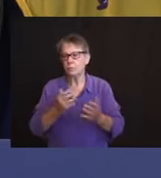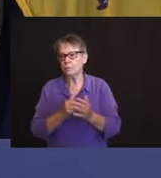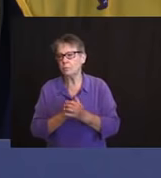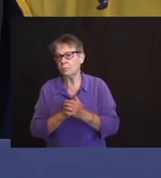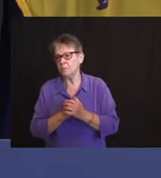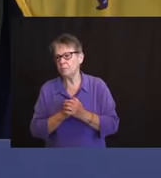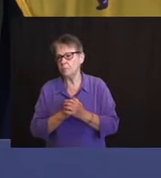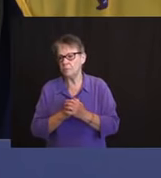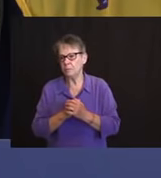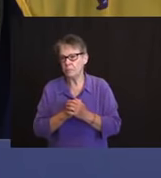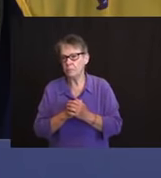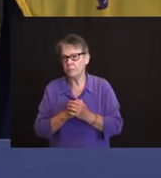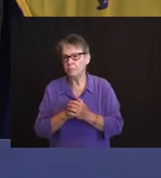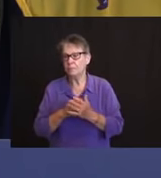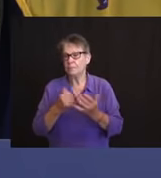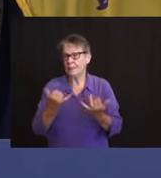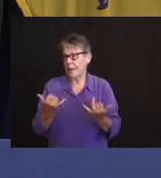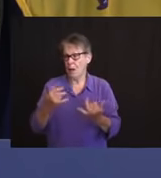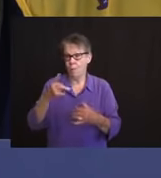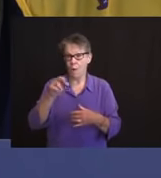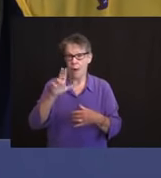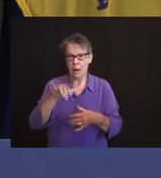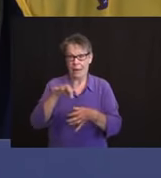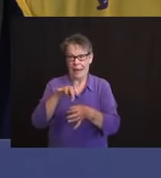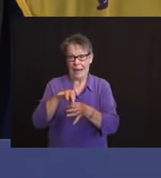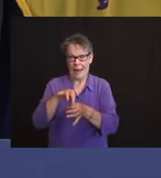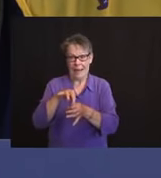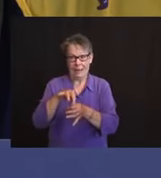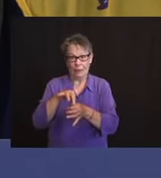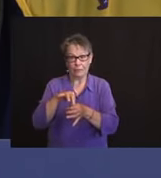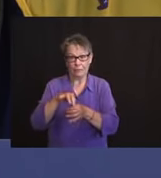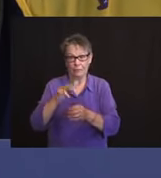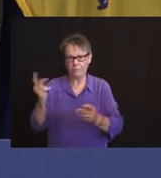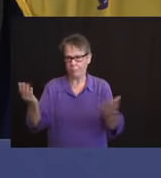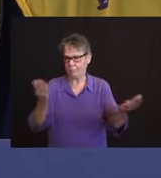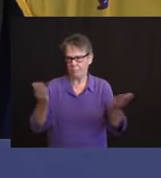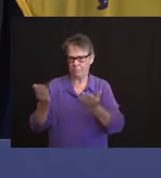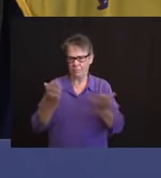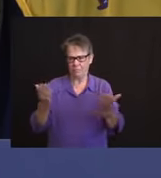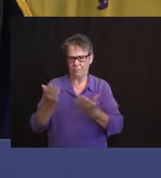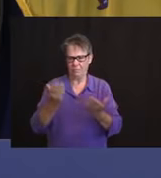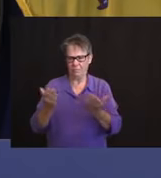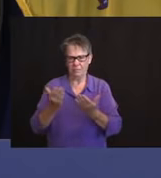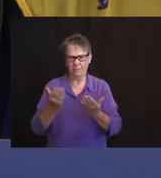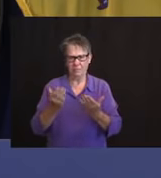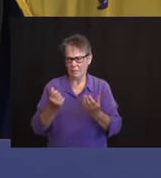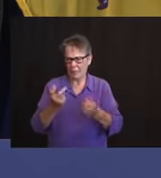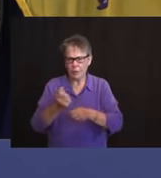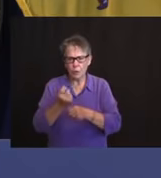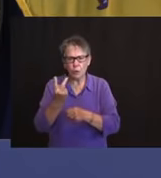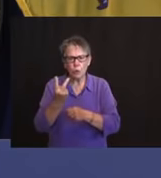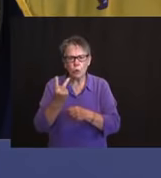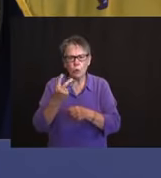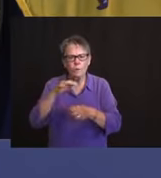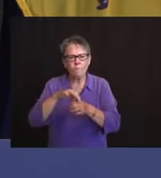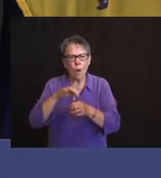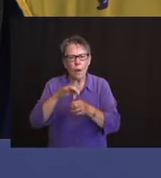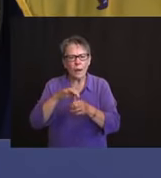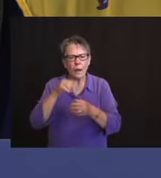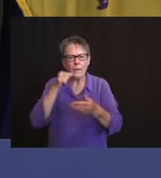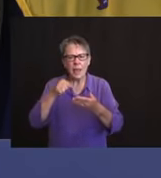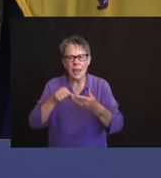hearing from some people that they're getting more than one ballot at home. Other people are reporting to us that they they're getting ballots for people who don't live at that address anymore, getting